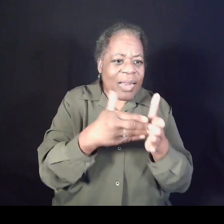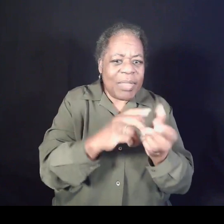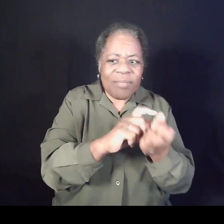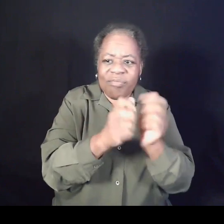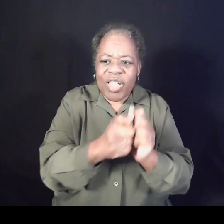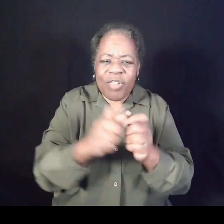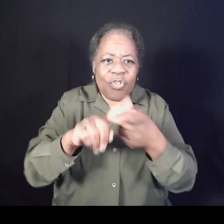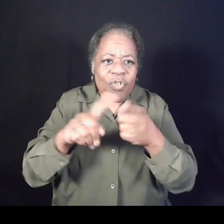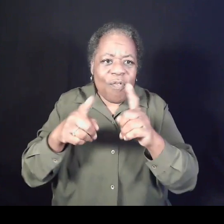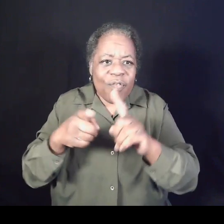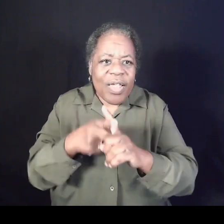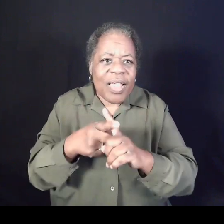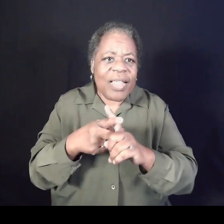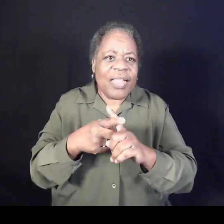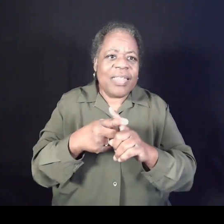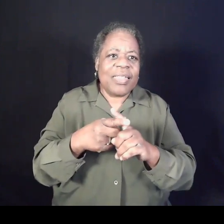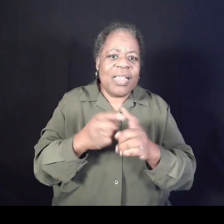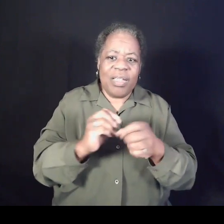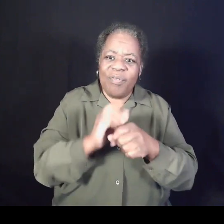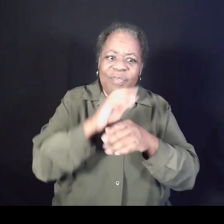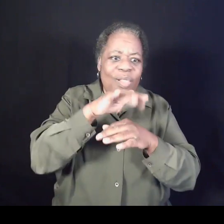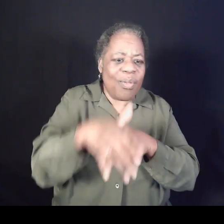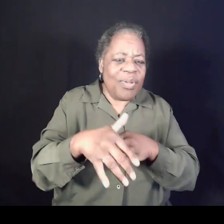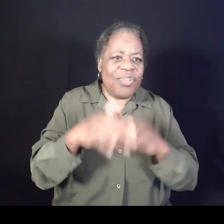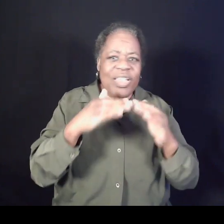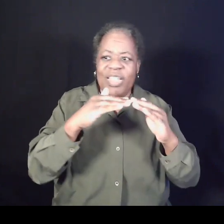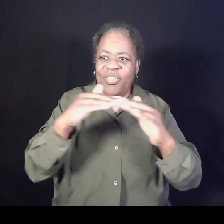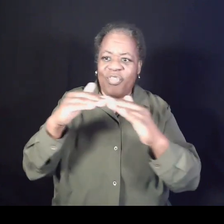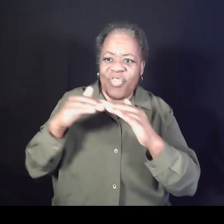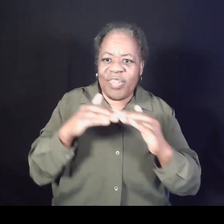to bring about flourishing and justice and harmony.